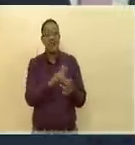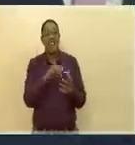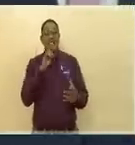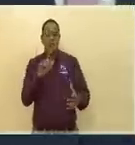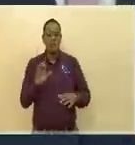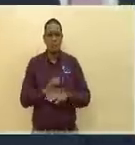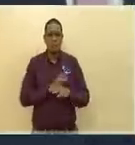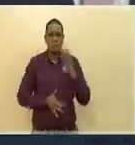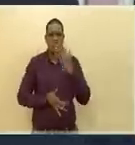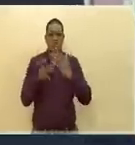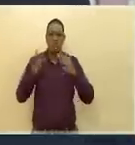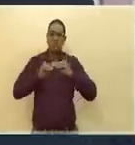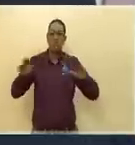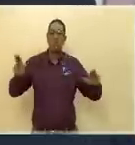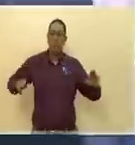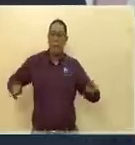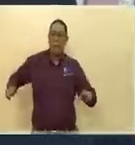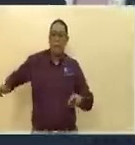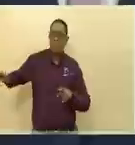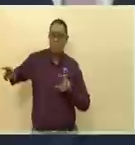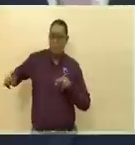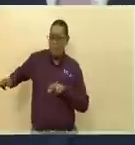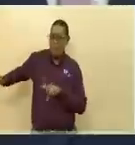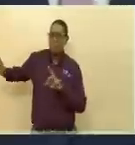digital highway.